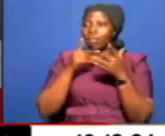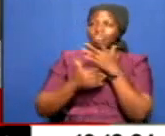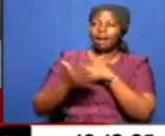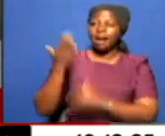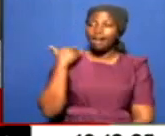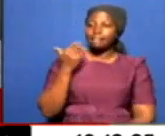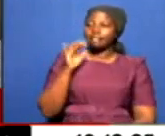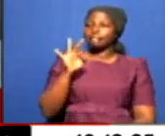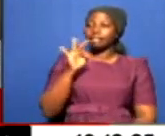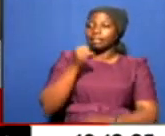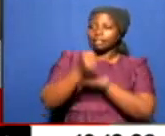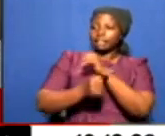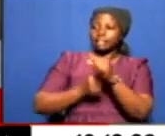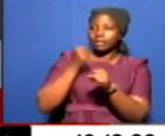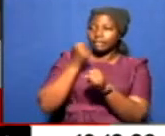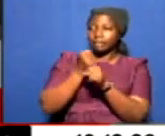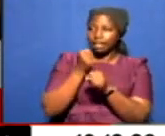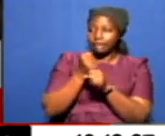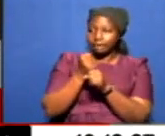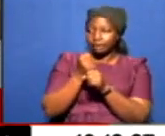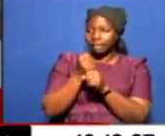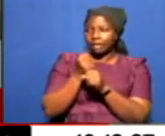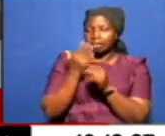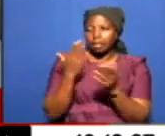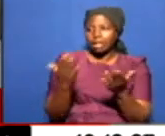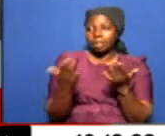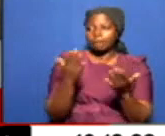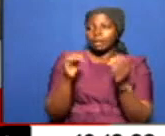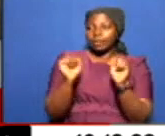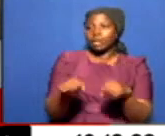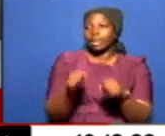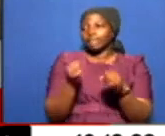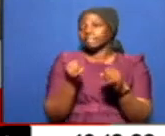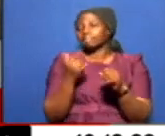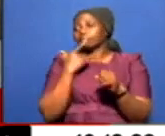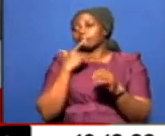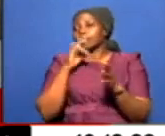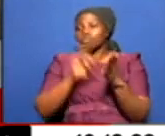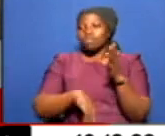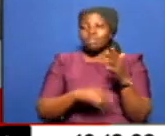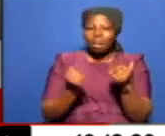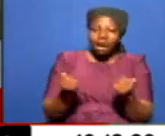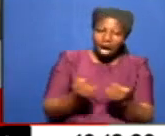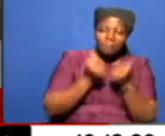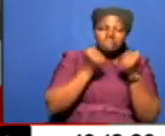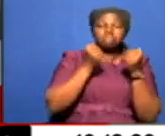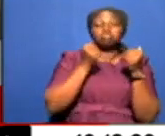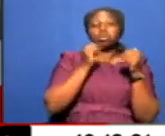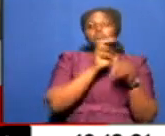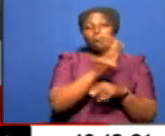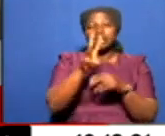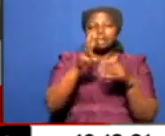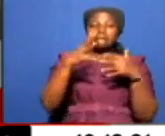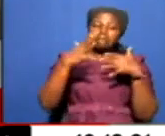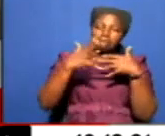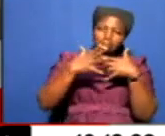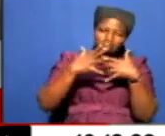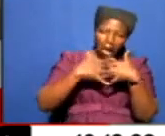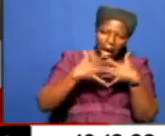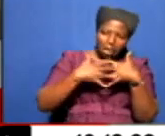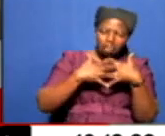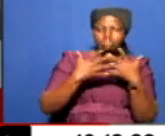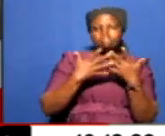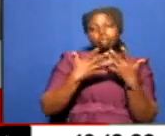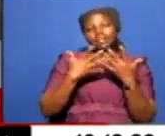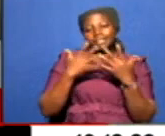3 years, maybe we can go up to what happened in Westgate, mm-hmm. issues of coordination. Yes. And we see there's an